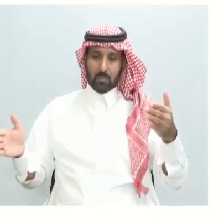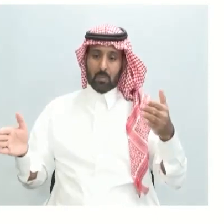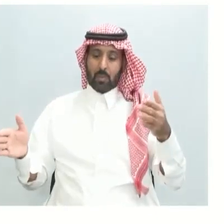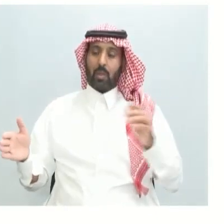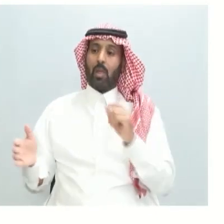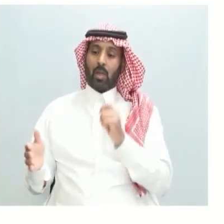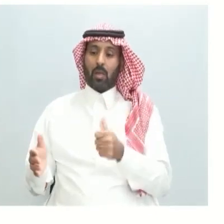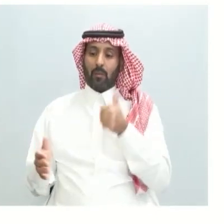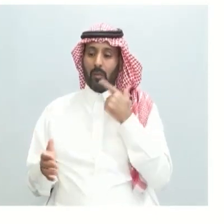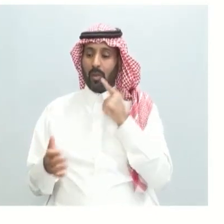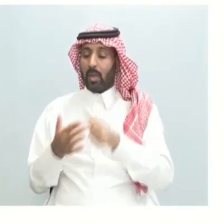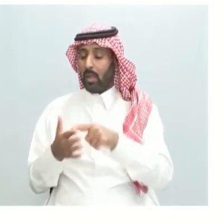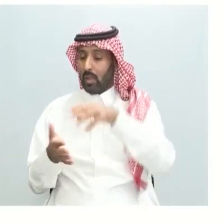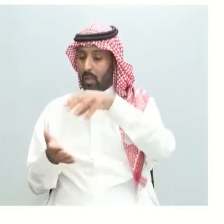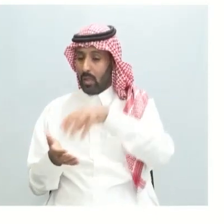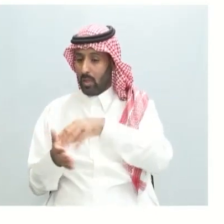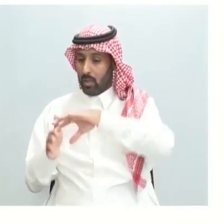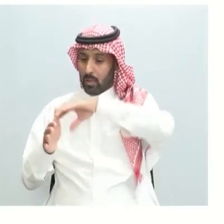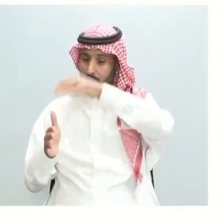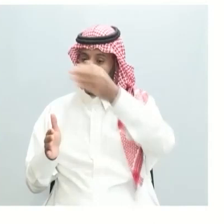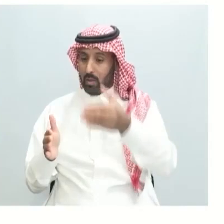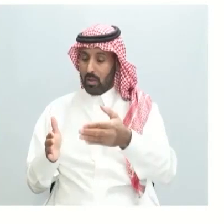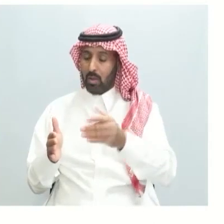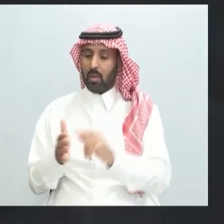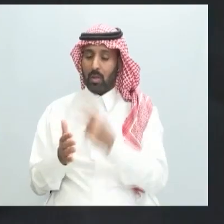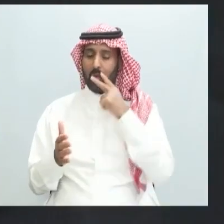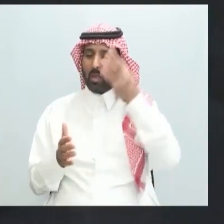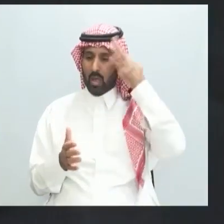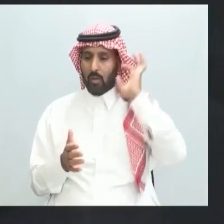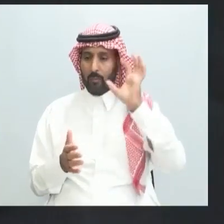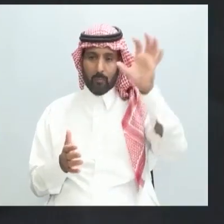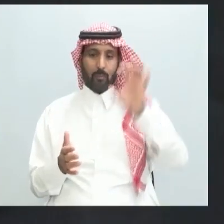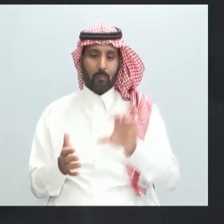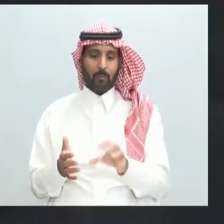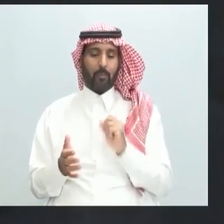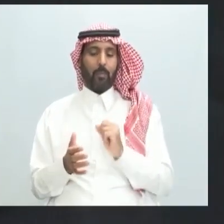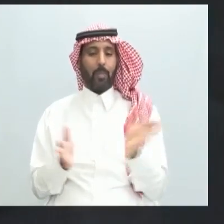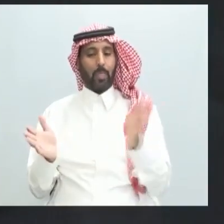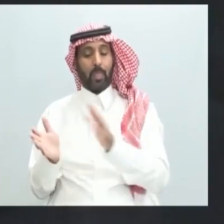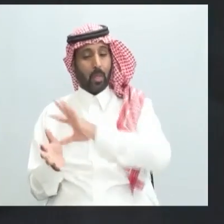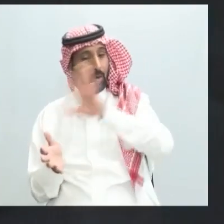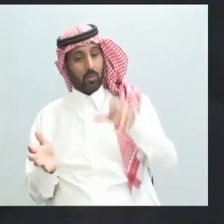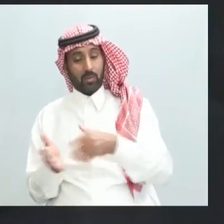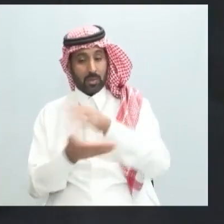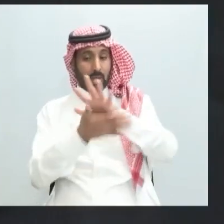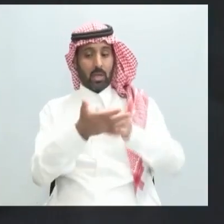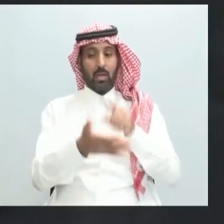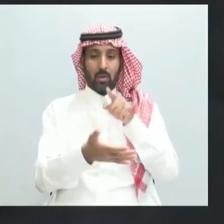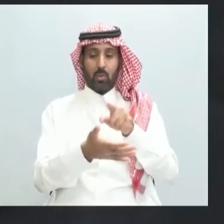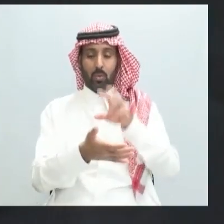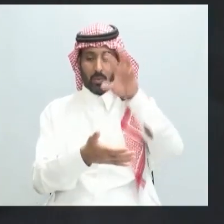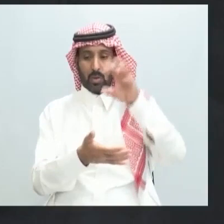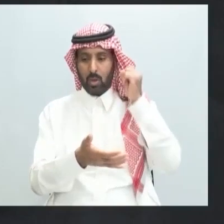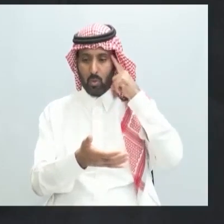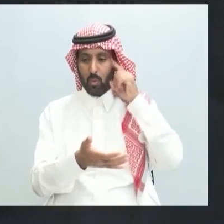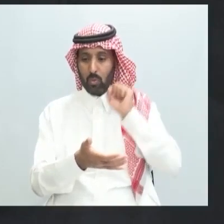the advantages or disadvantages of these, of course, you can fill these by yourself. And also all of this chart, you can fill it using